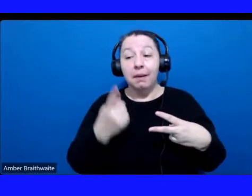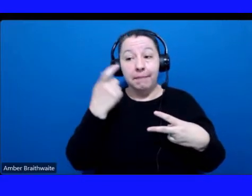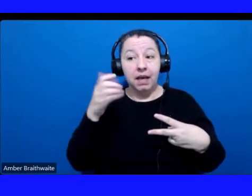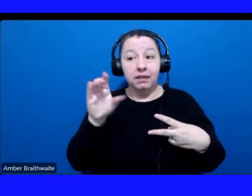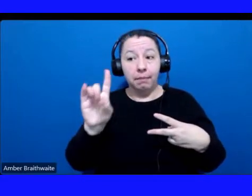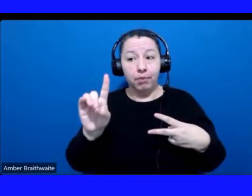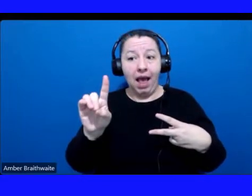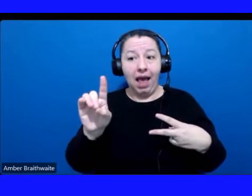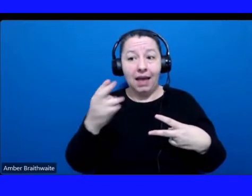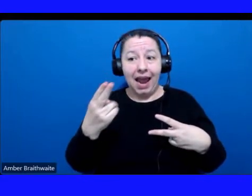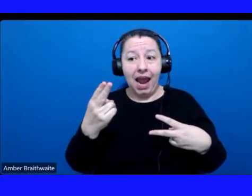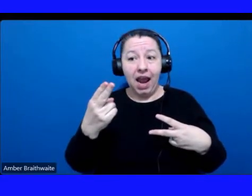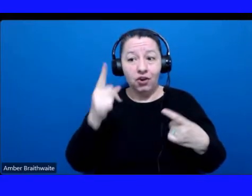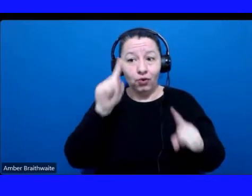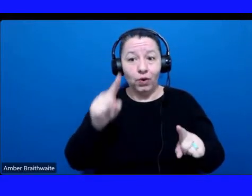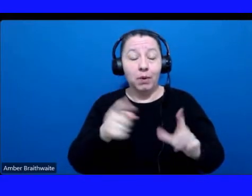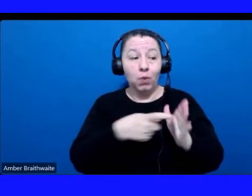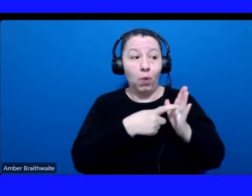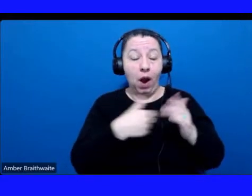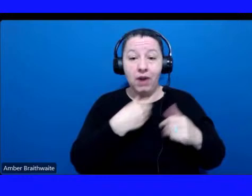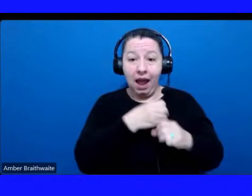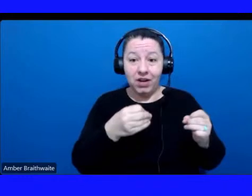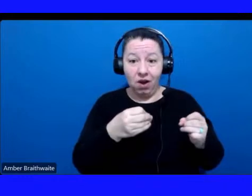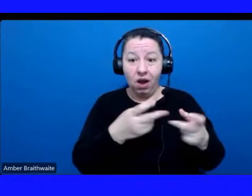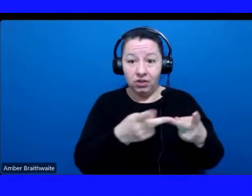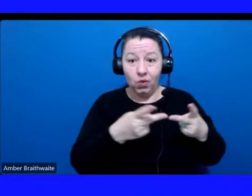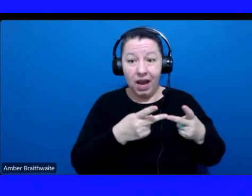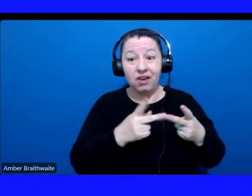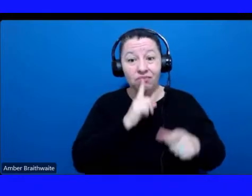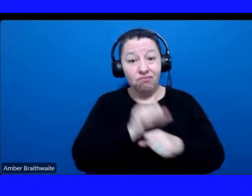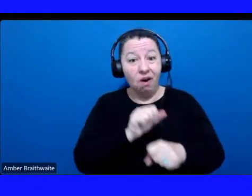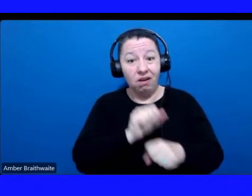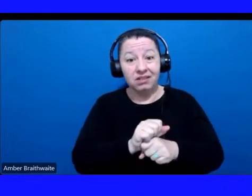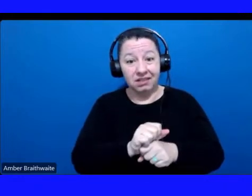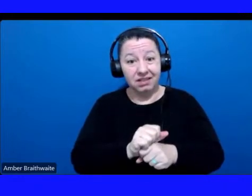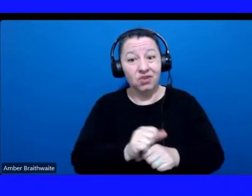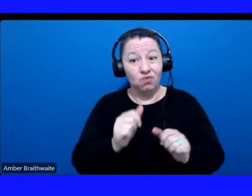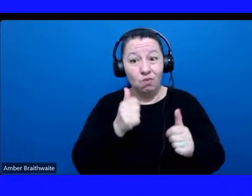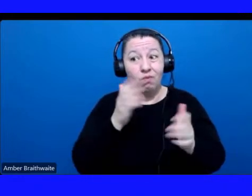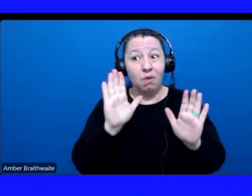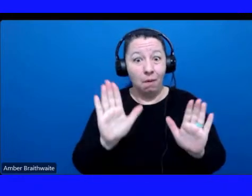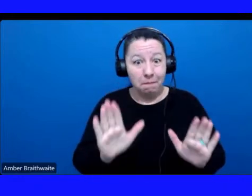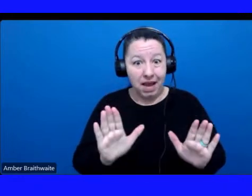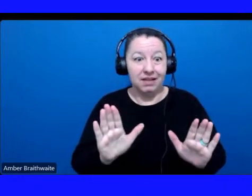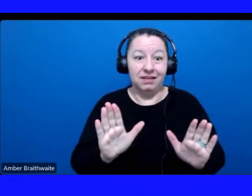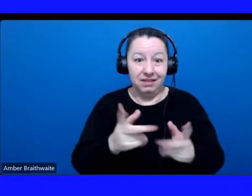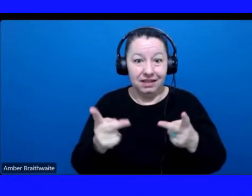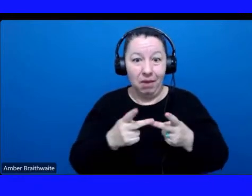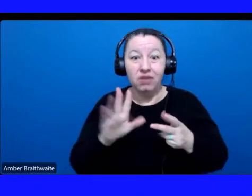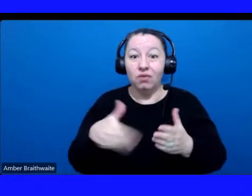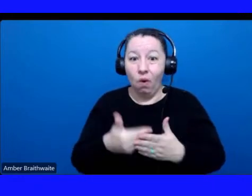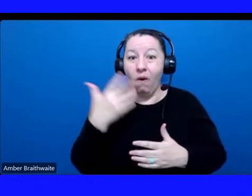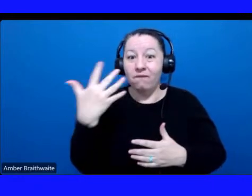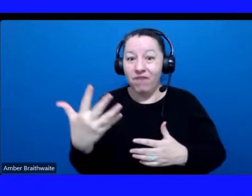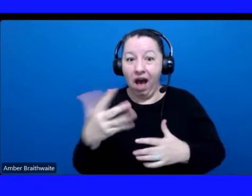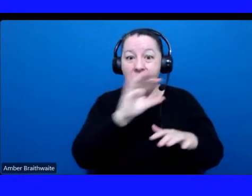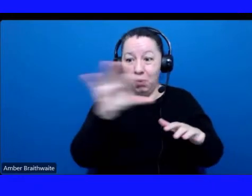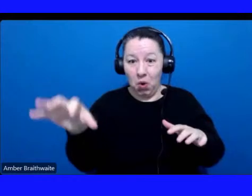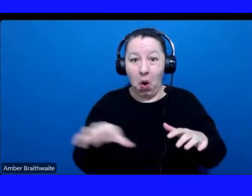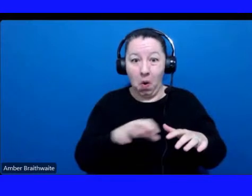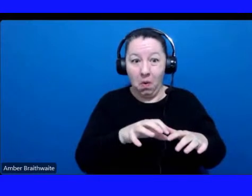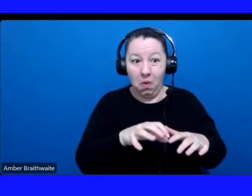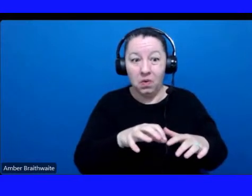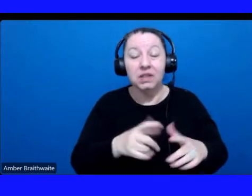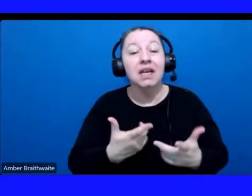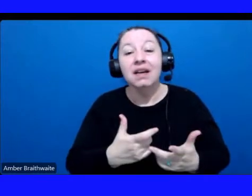they have capacity to serve far more than they did. And it is our hope that in broadening the eligibility, that those